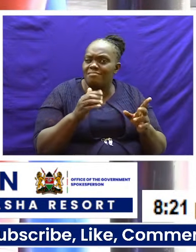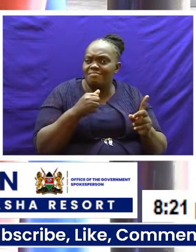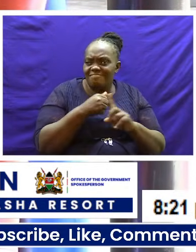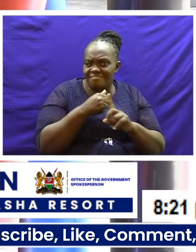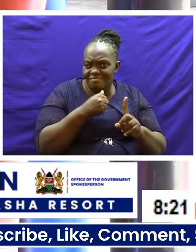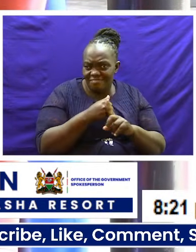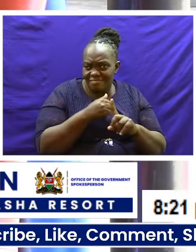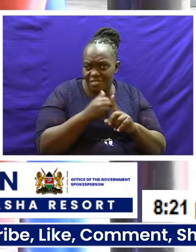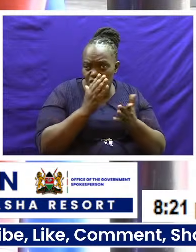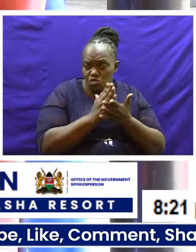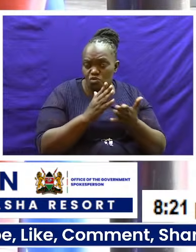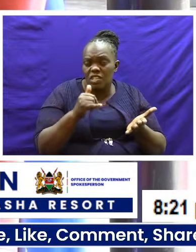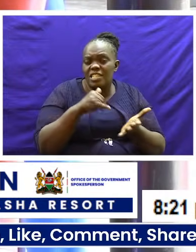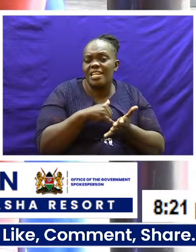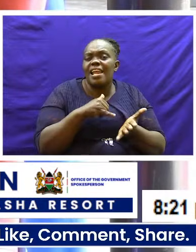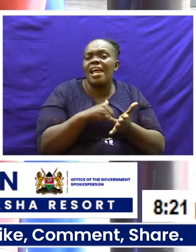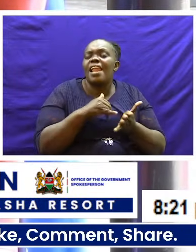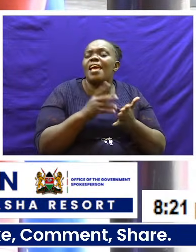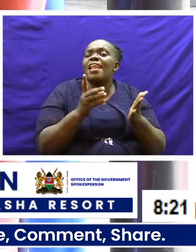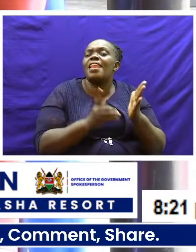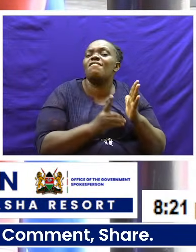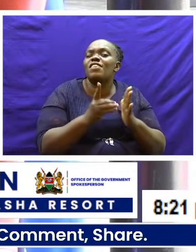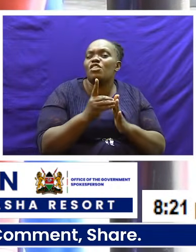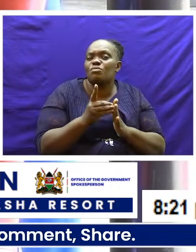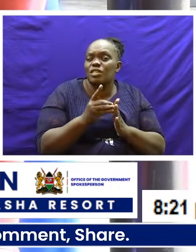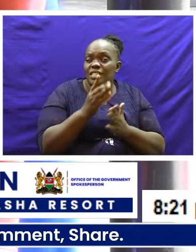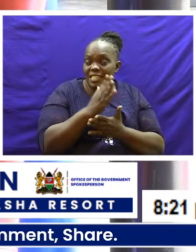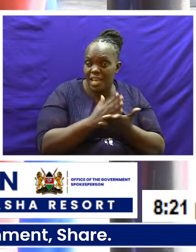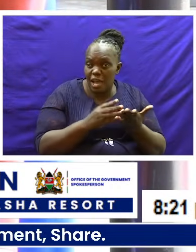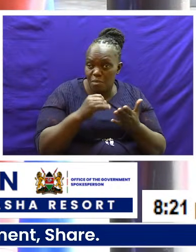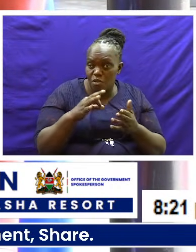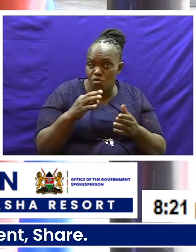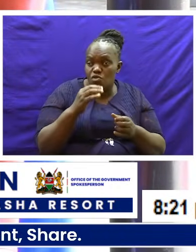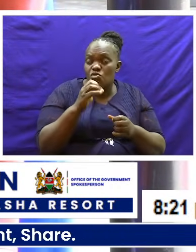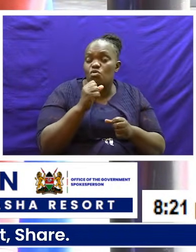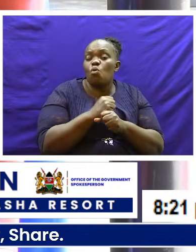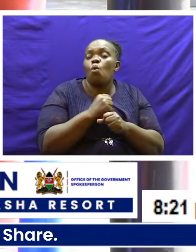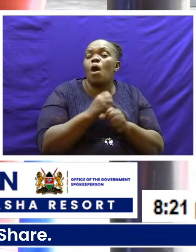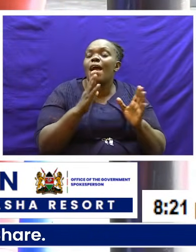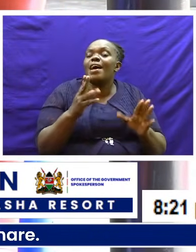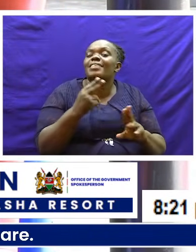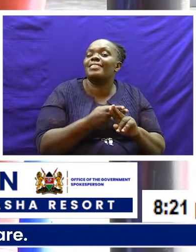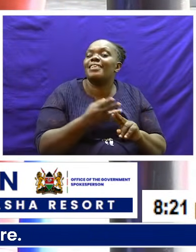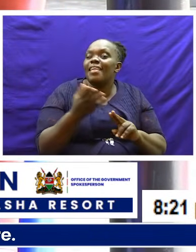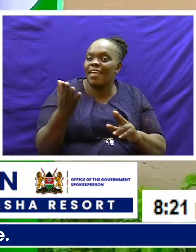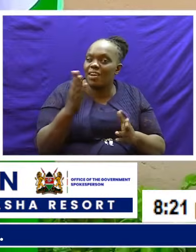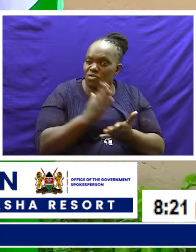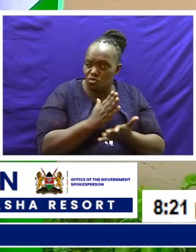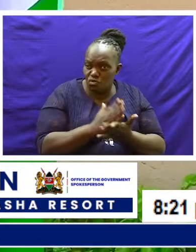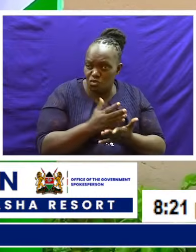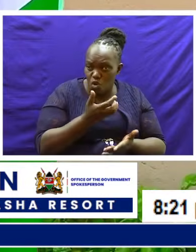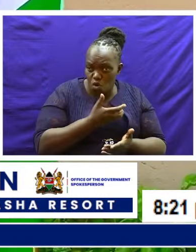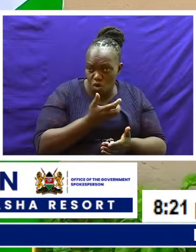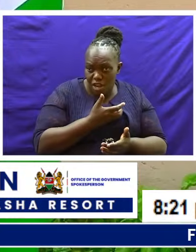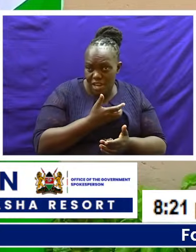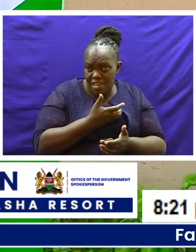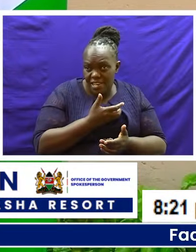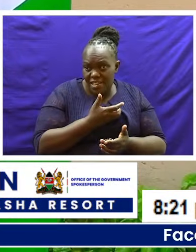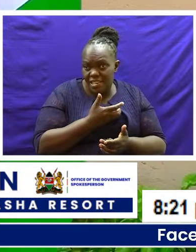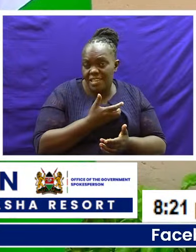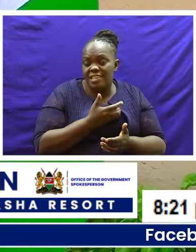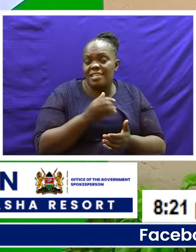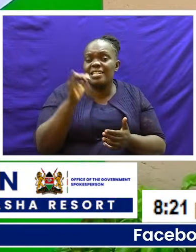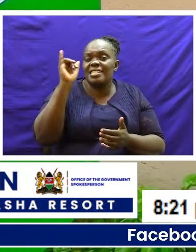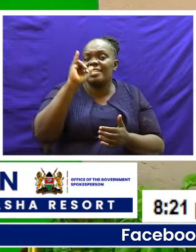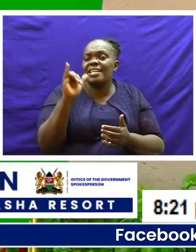is internally developed. Okay. In fact, some of the staff sitting here this morning are our own, you know, the